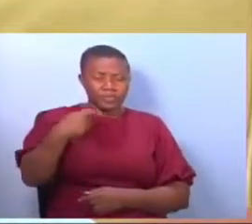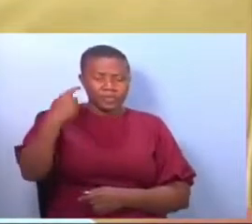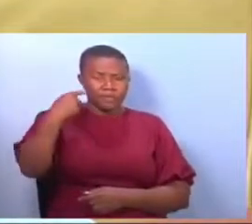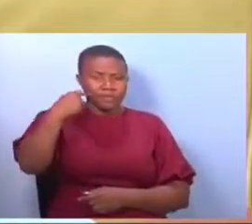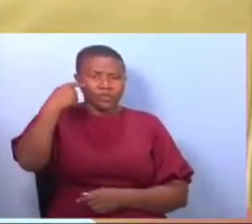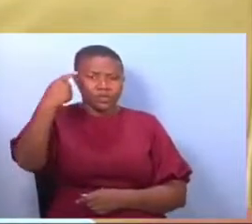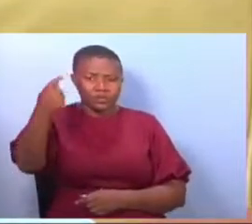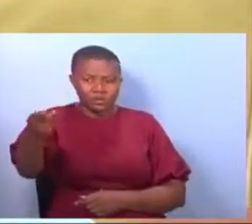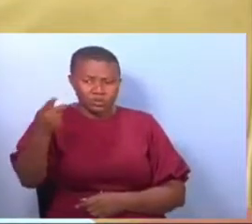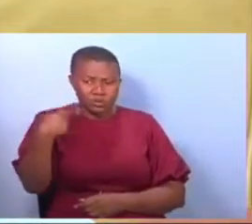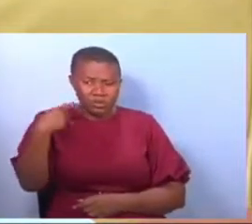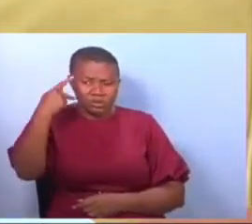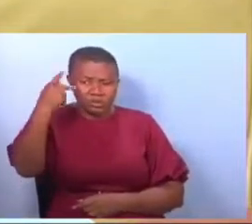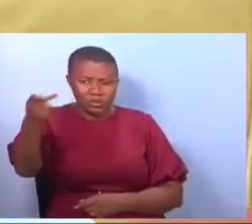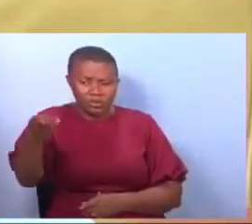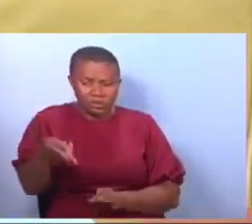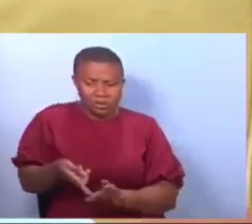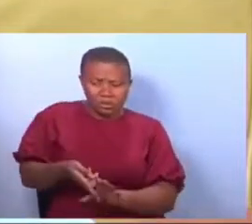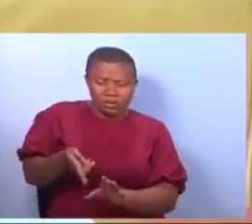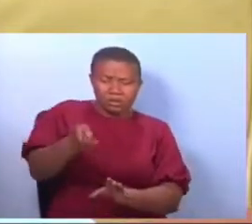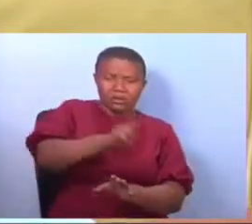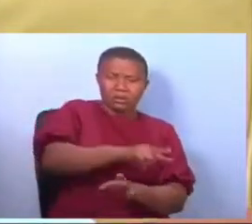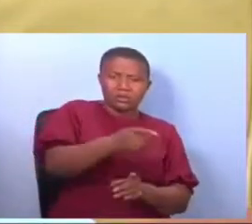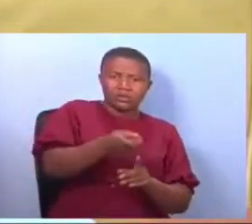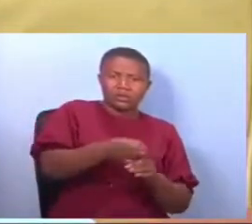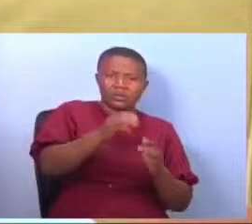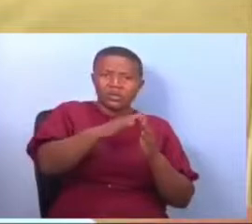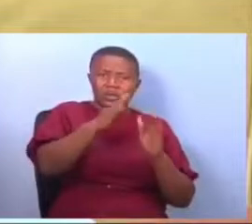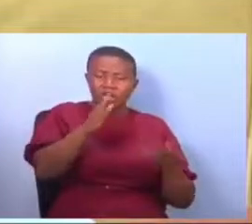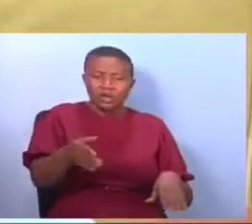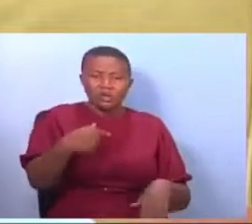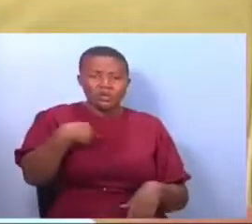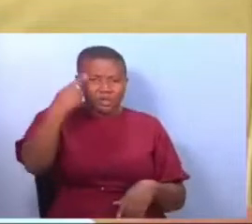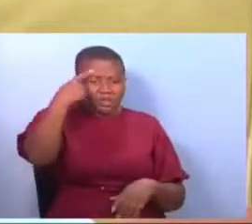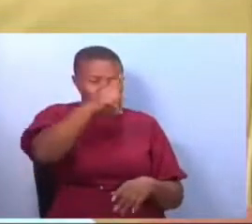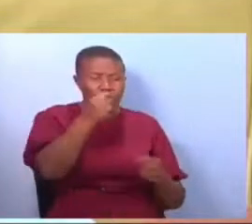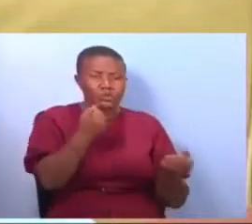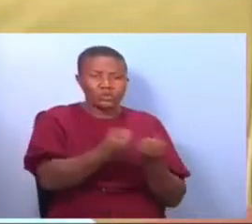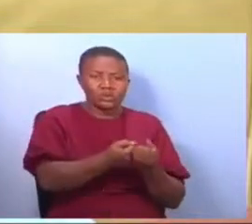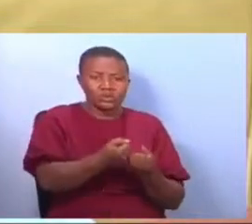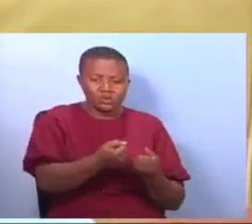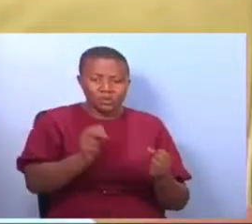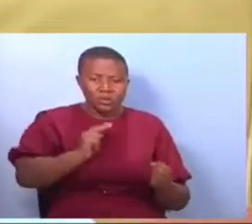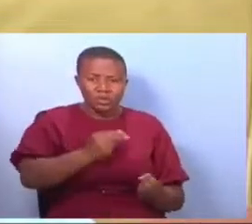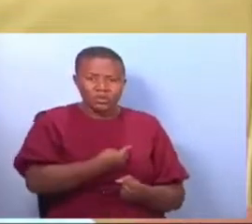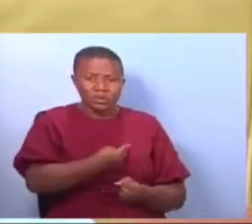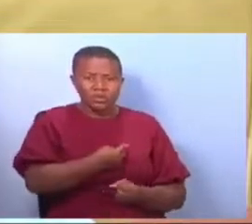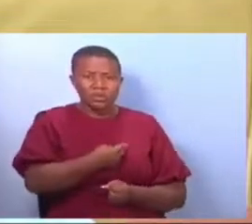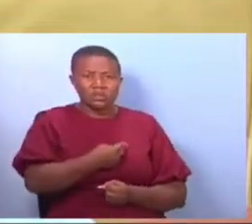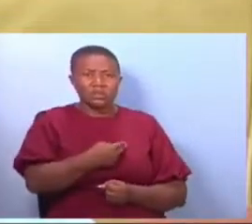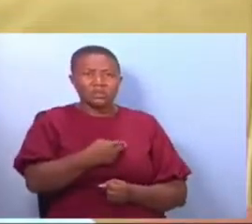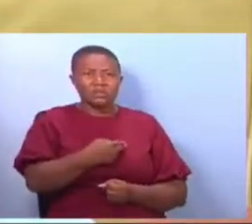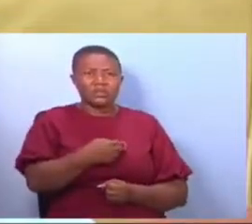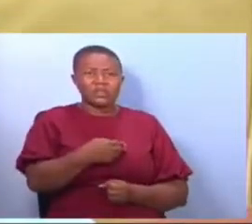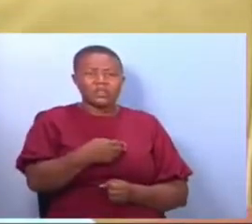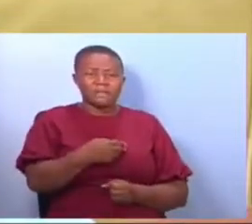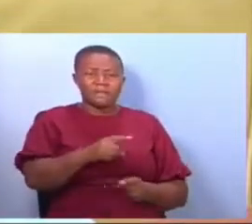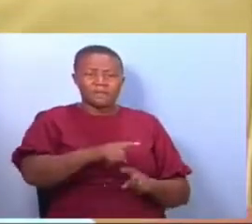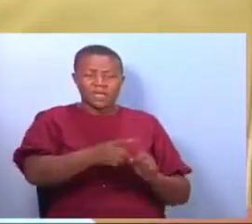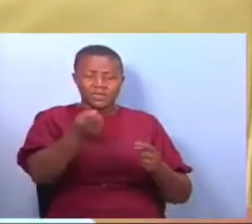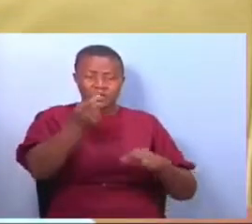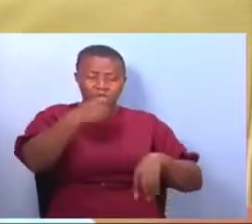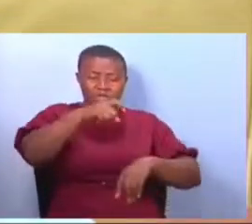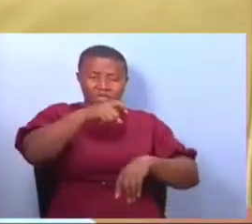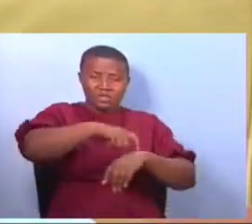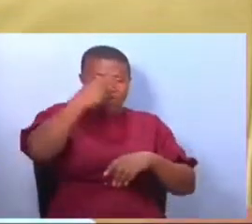the NDC government. When he took his turn, he said, Mr. Speaker, this is not about NDC